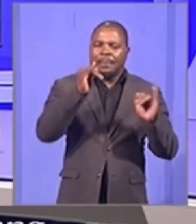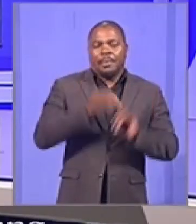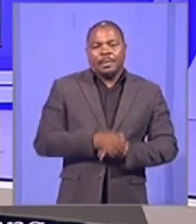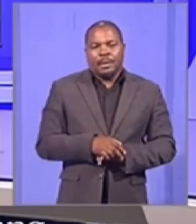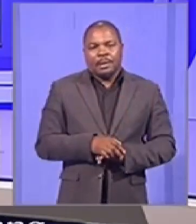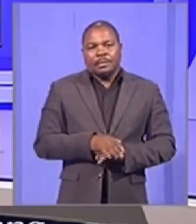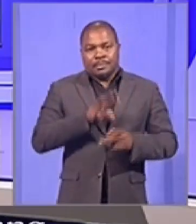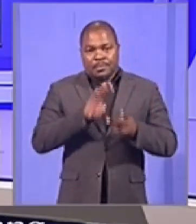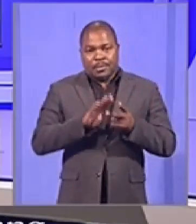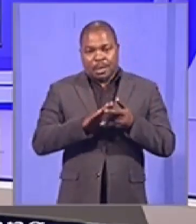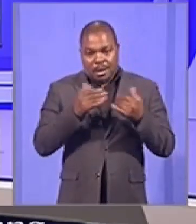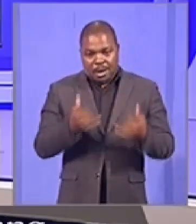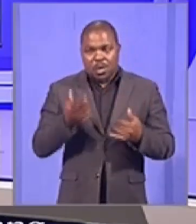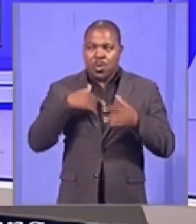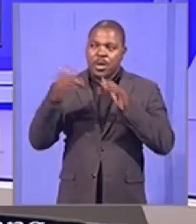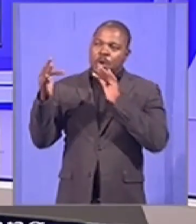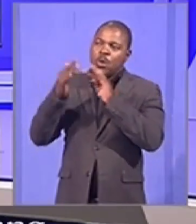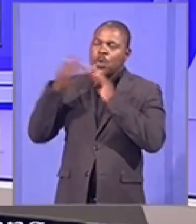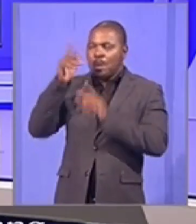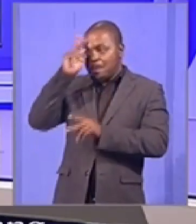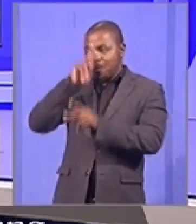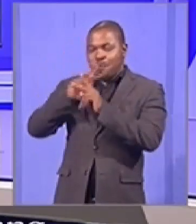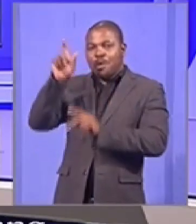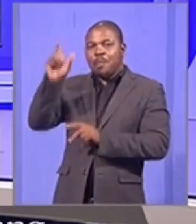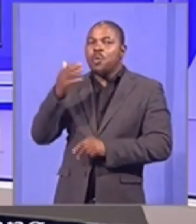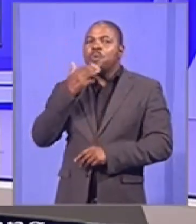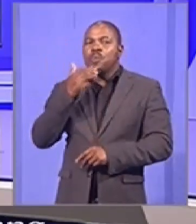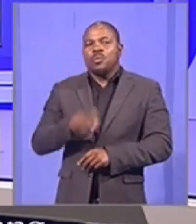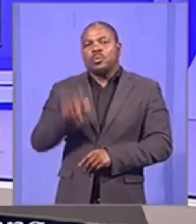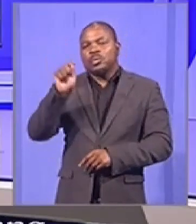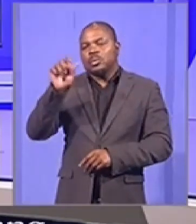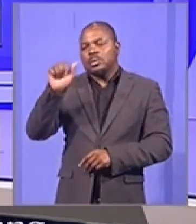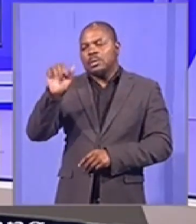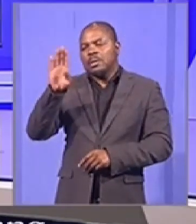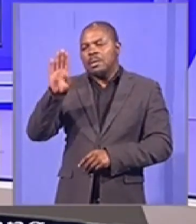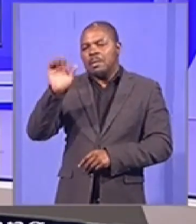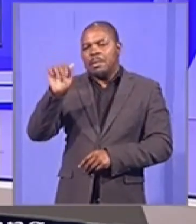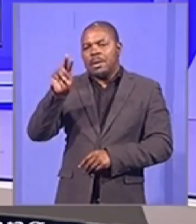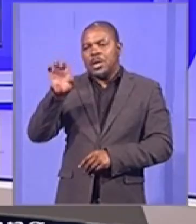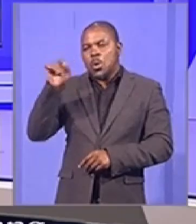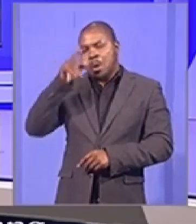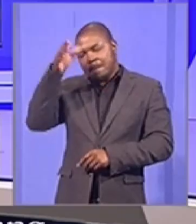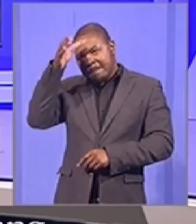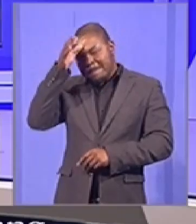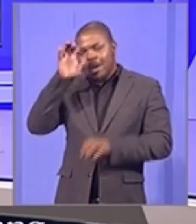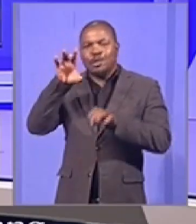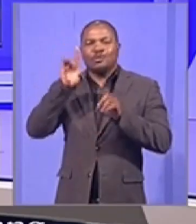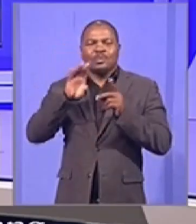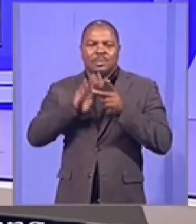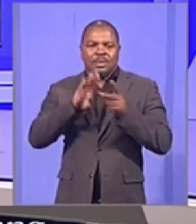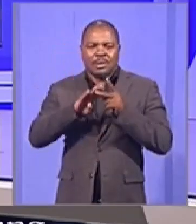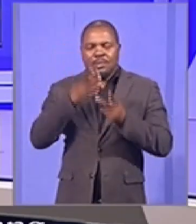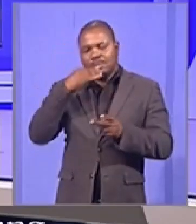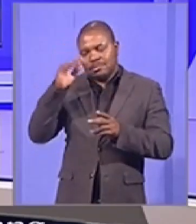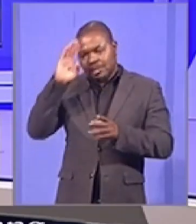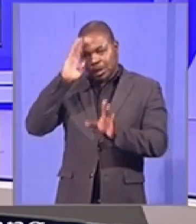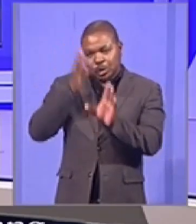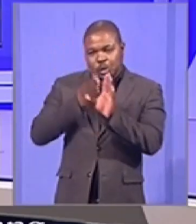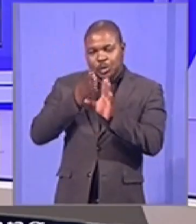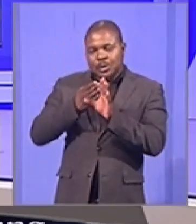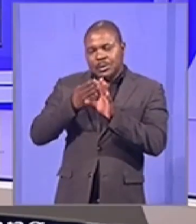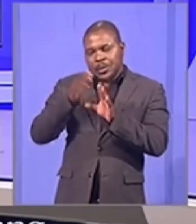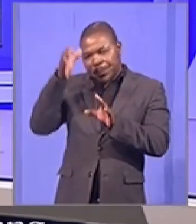Re ikgolaganya le mo profesara Ramodungwane Tabane ke moitseanape wa tsa thuto le mokaedi wa malwetse a tlhaloganyo